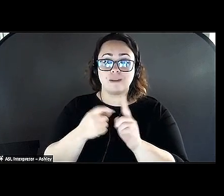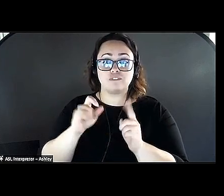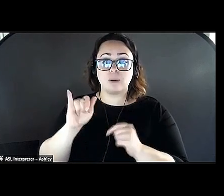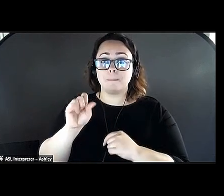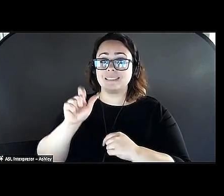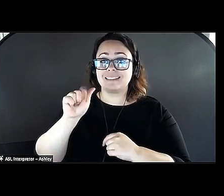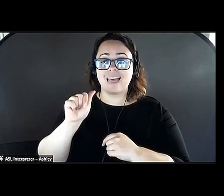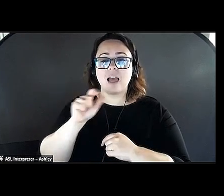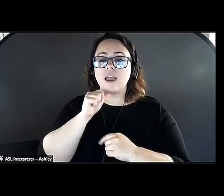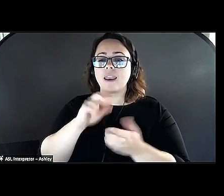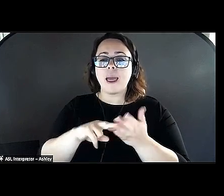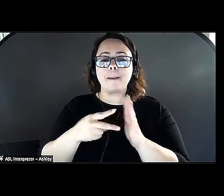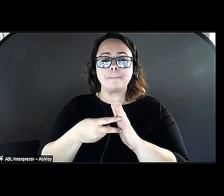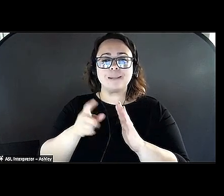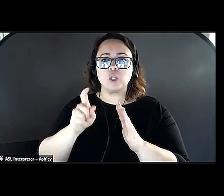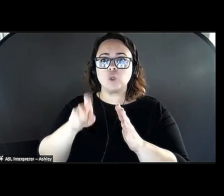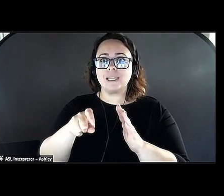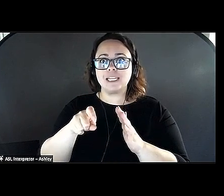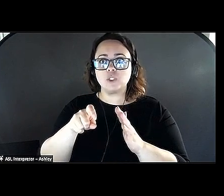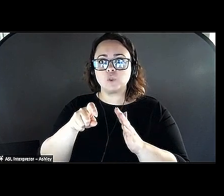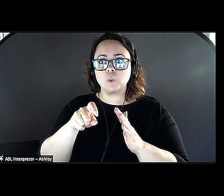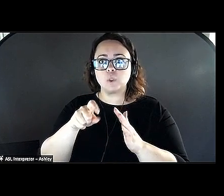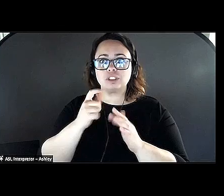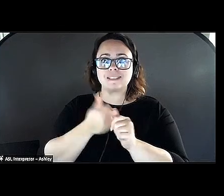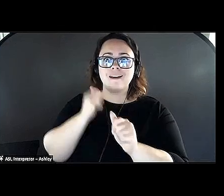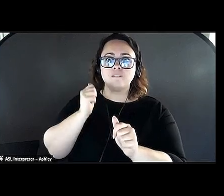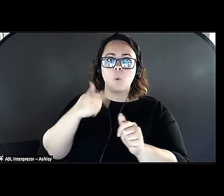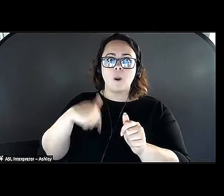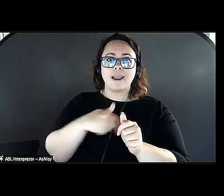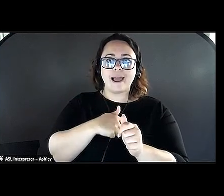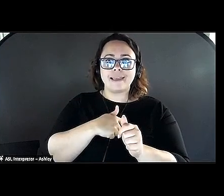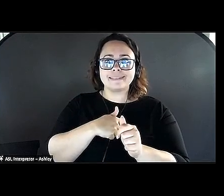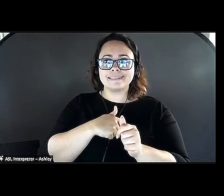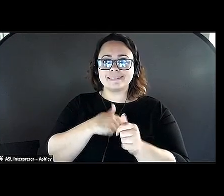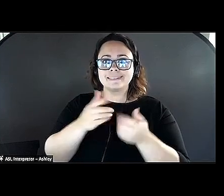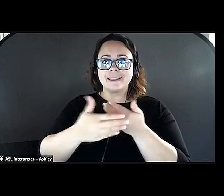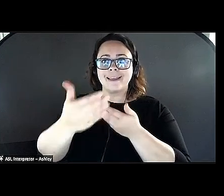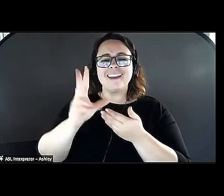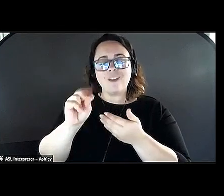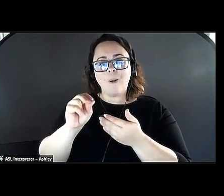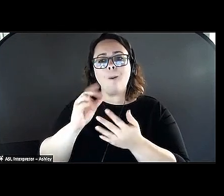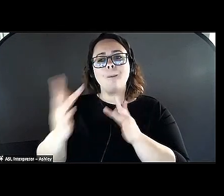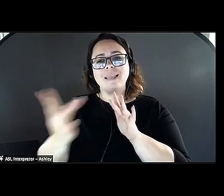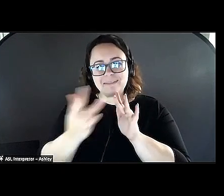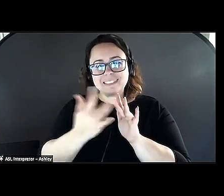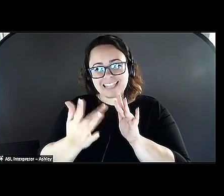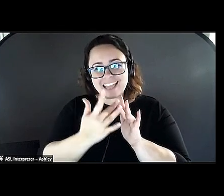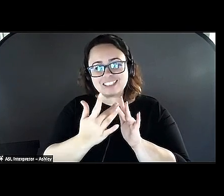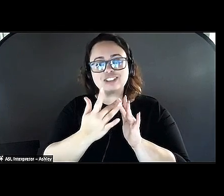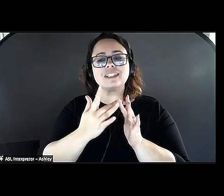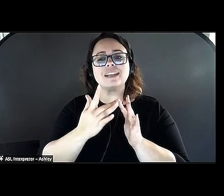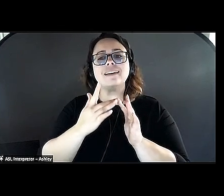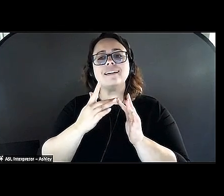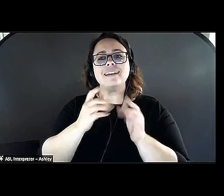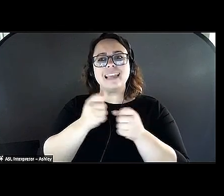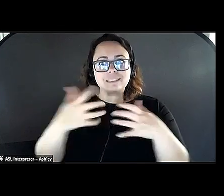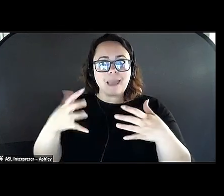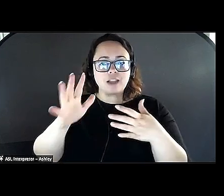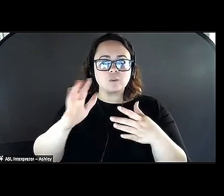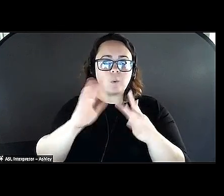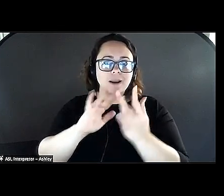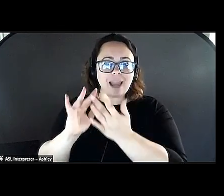doesn't mean you need to be a stranger to all of us. So please keep in touch, continue to expand that network, and continue